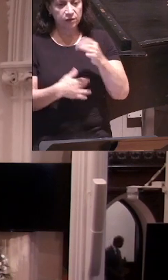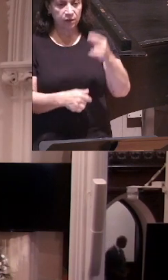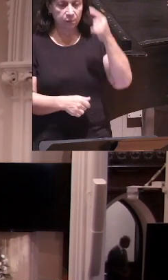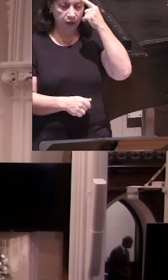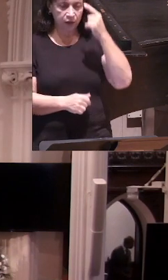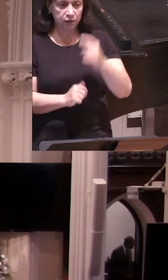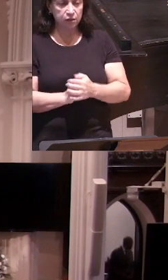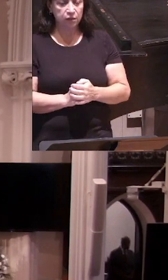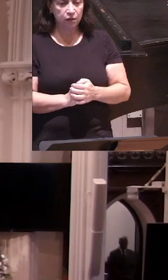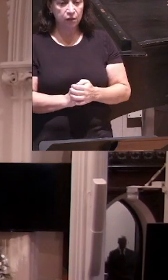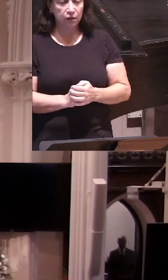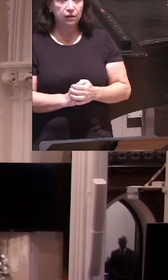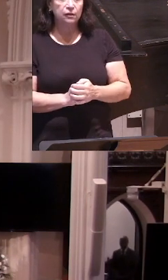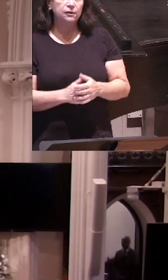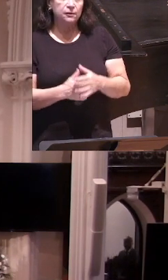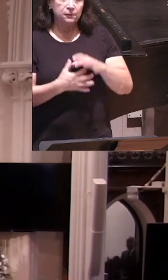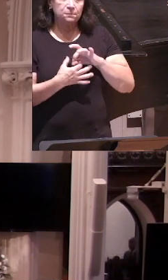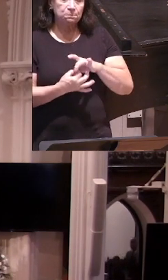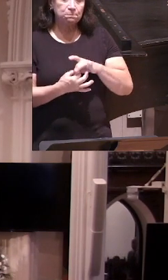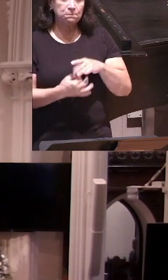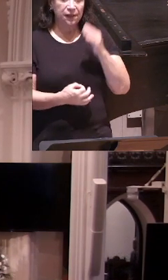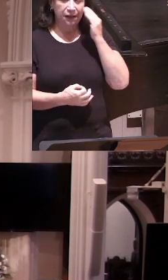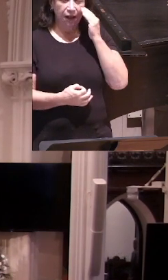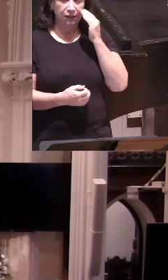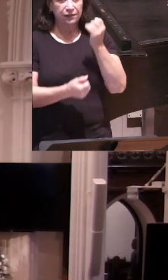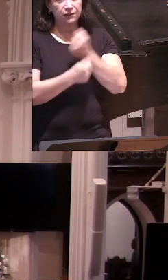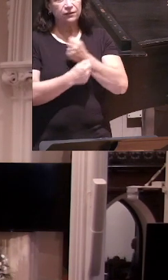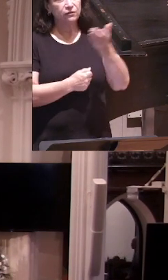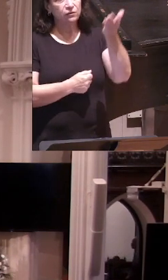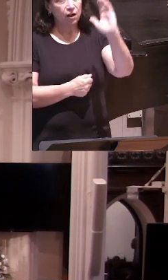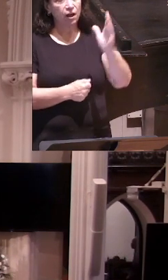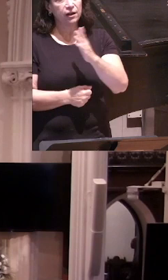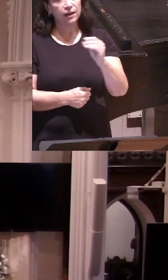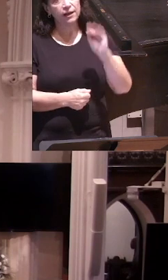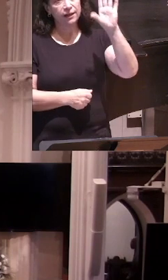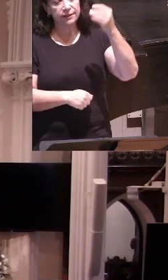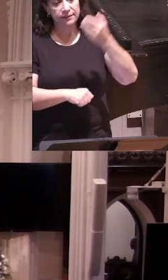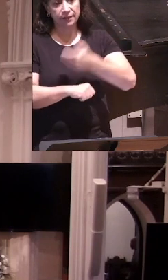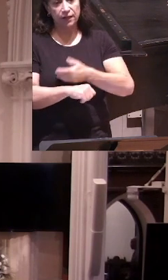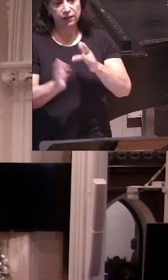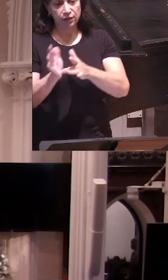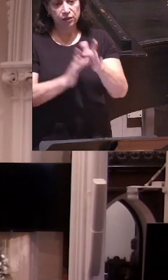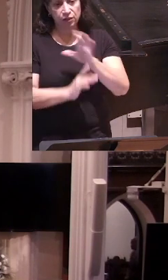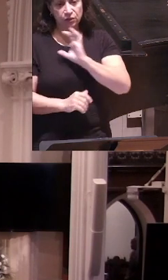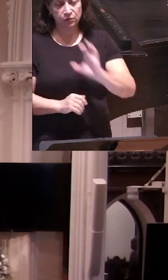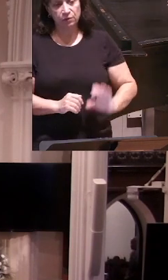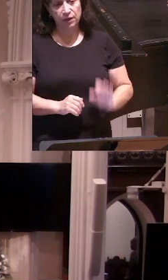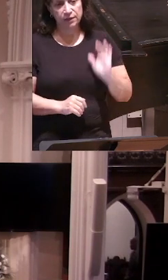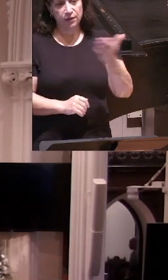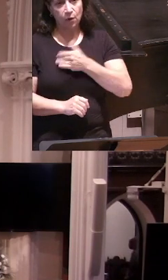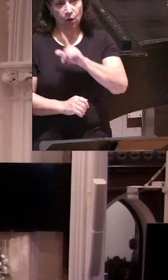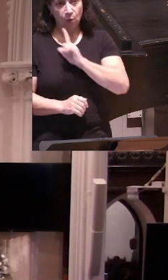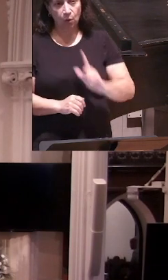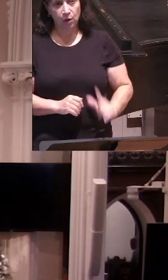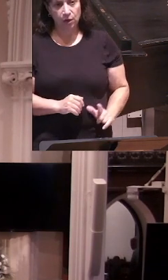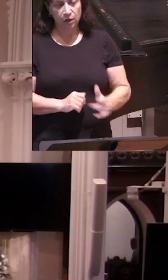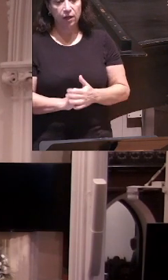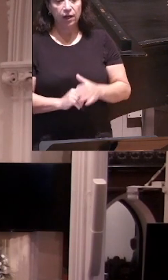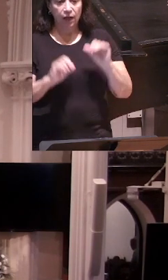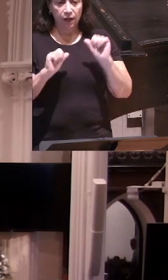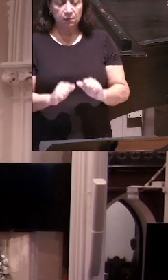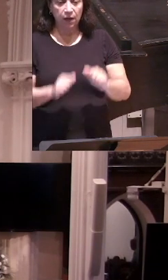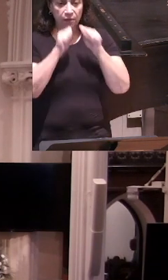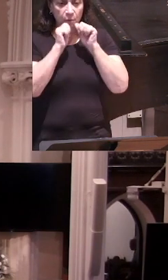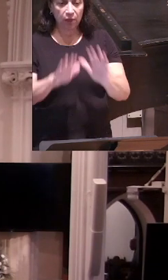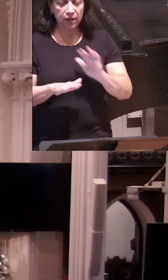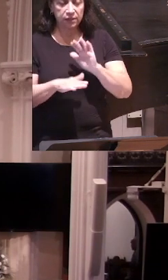minds in the knowledge and love of God and his Son, Jesus Christ, our Lord. And may the